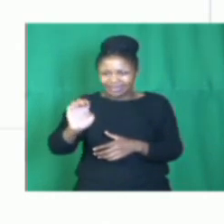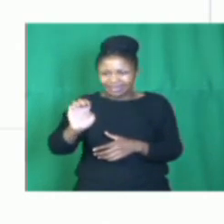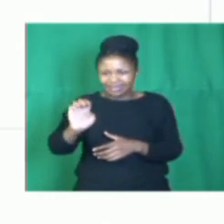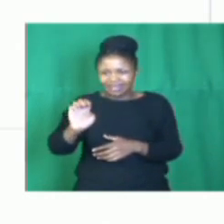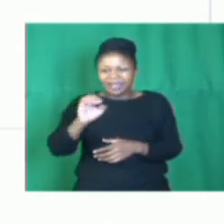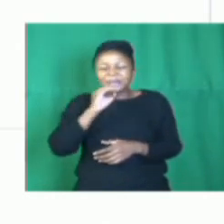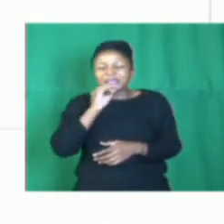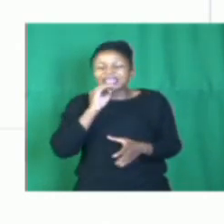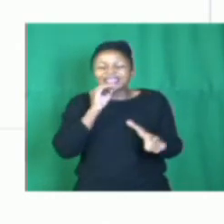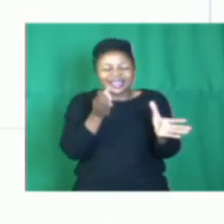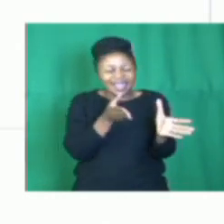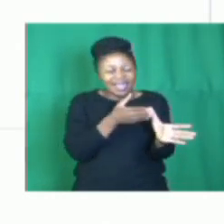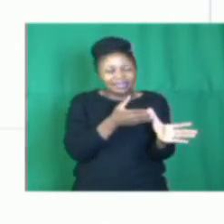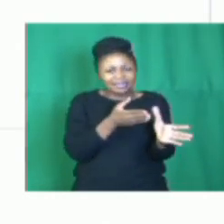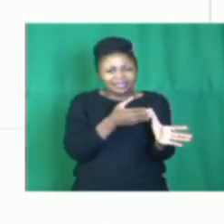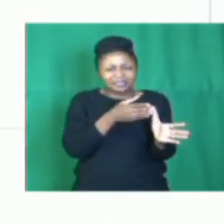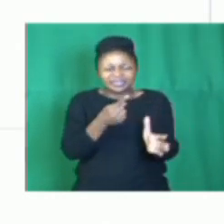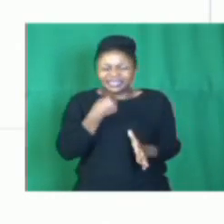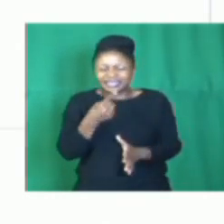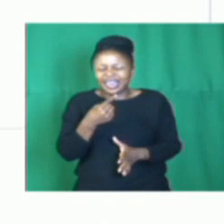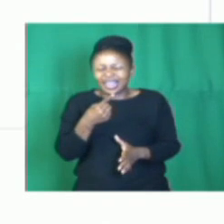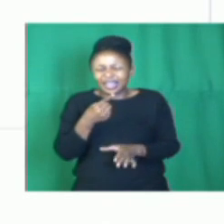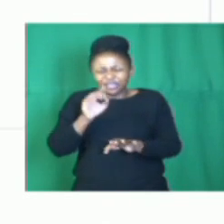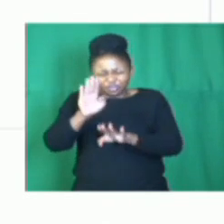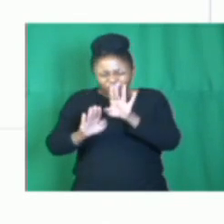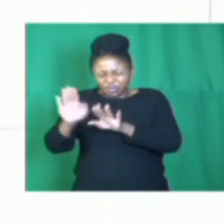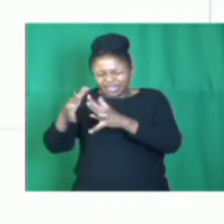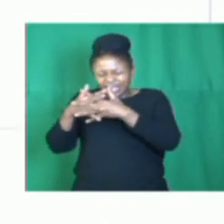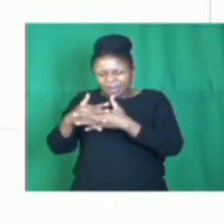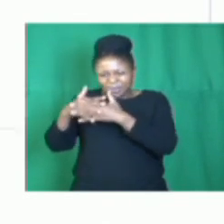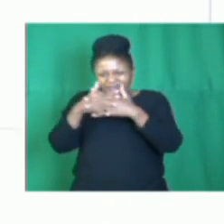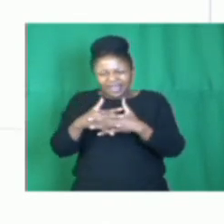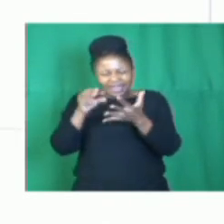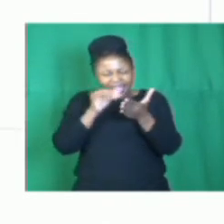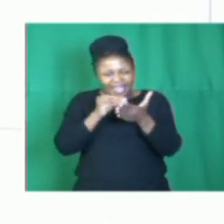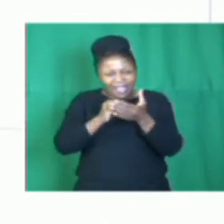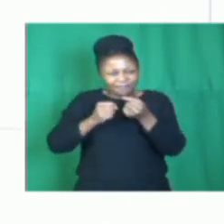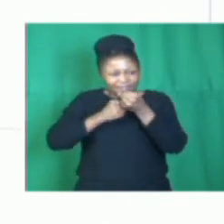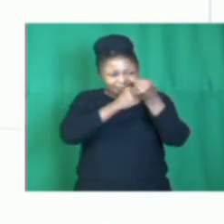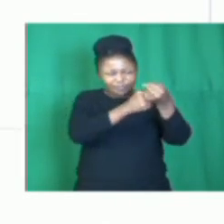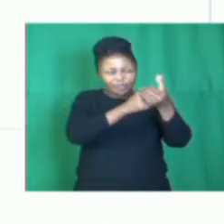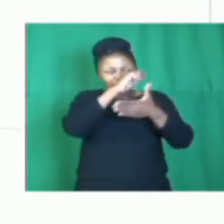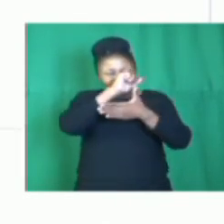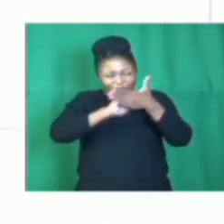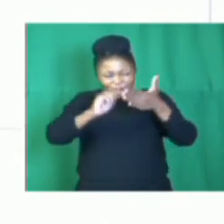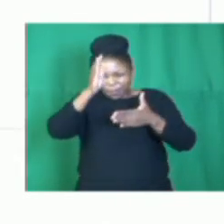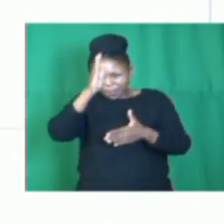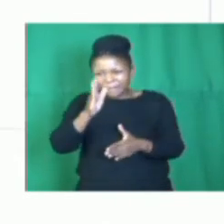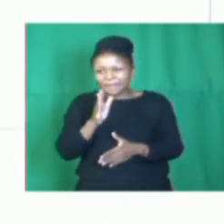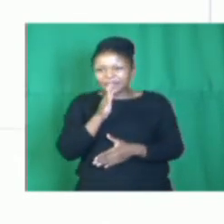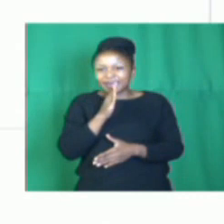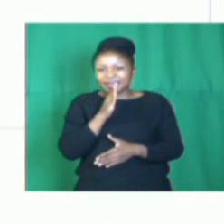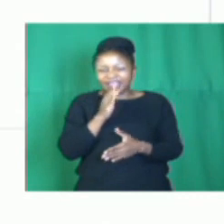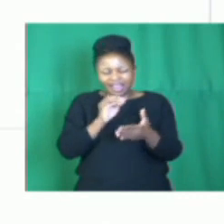response, which is they have all the support from their parents. Whereas, remember, we had said you